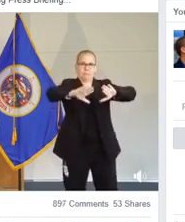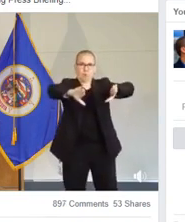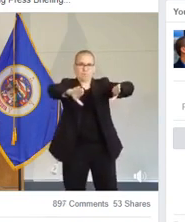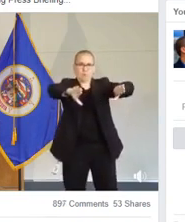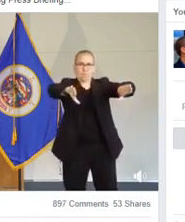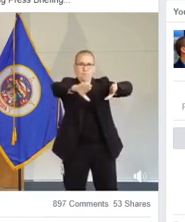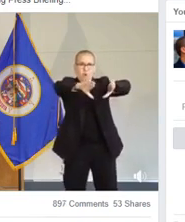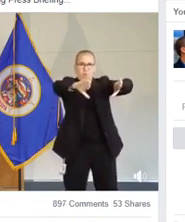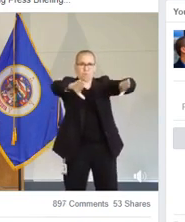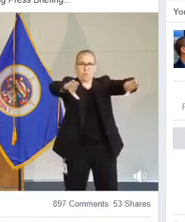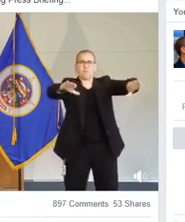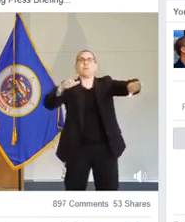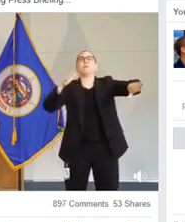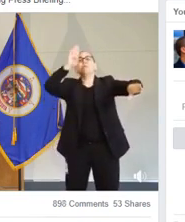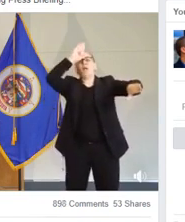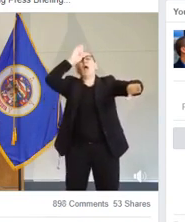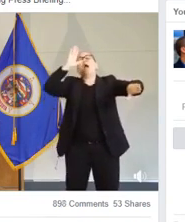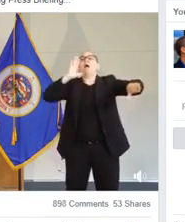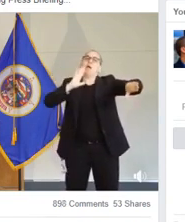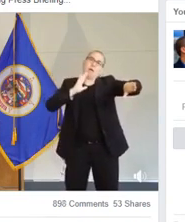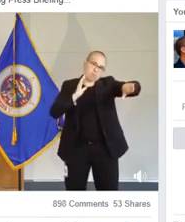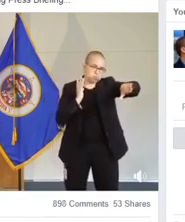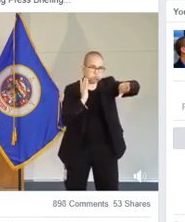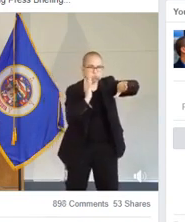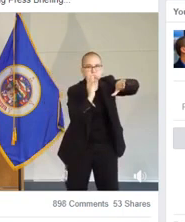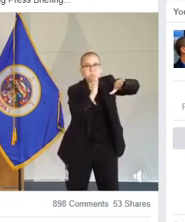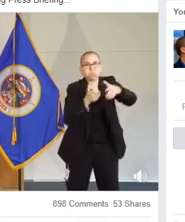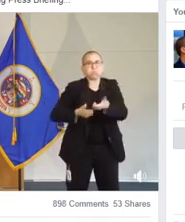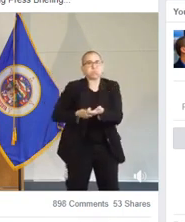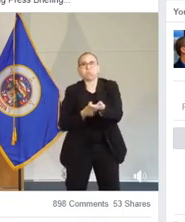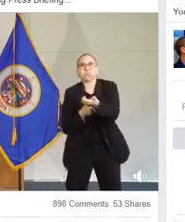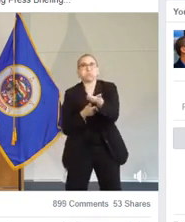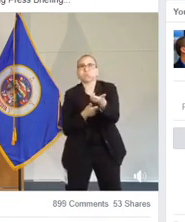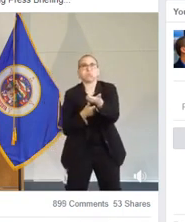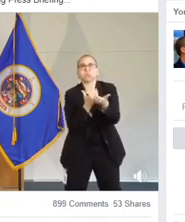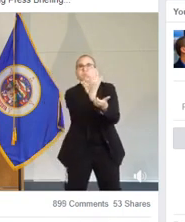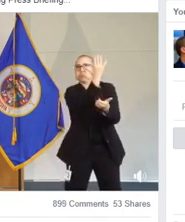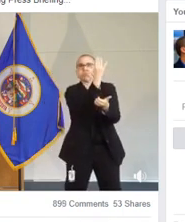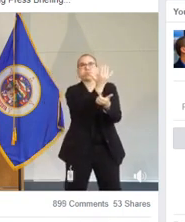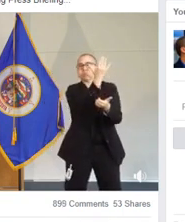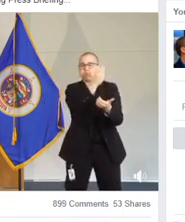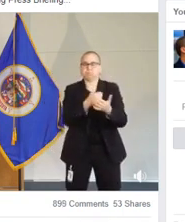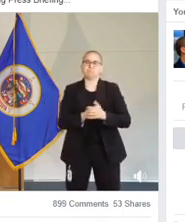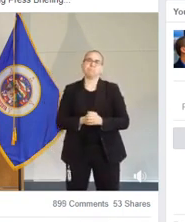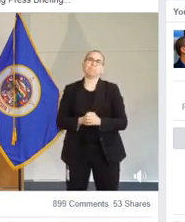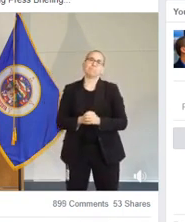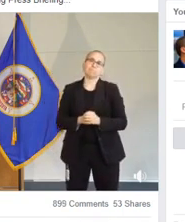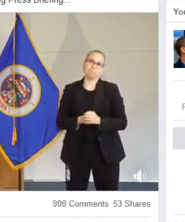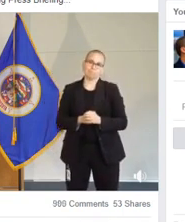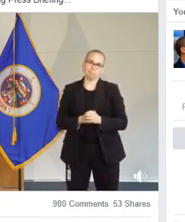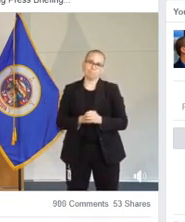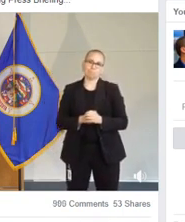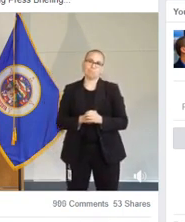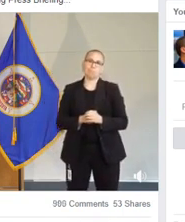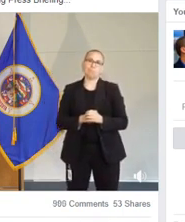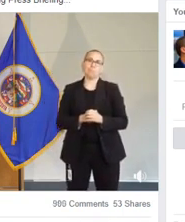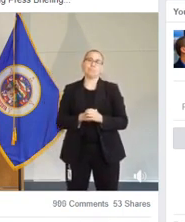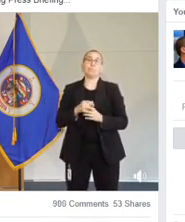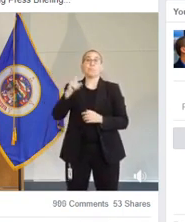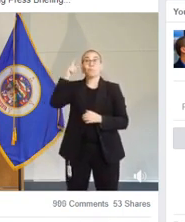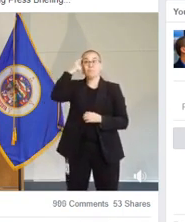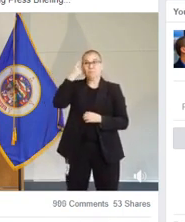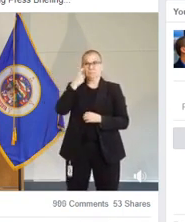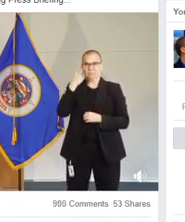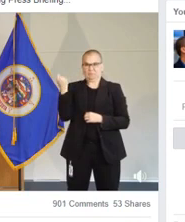we continued to do those missions through the evening. As the governor indicated, about quarter after midnight this morning,